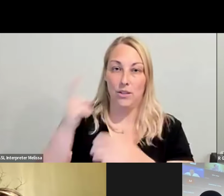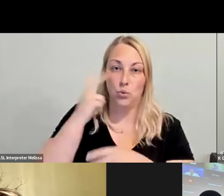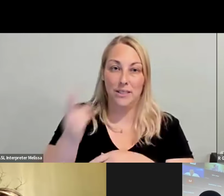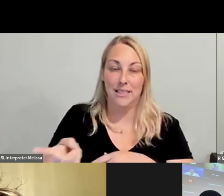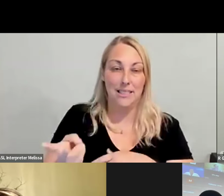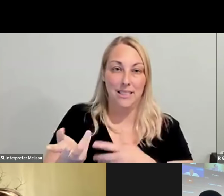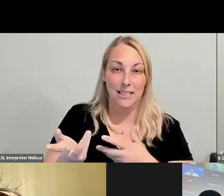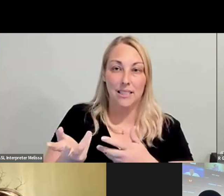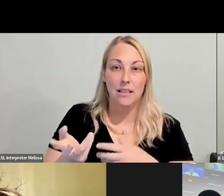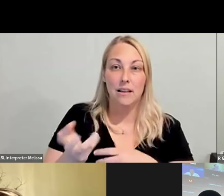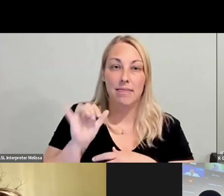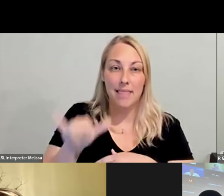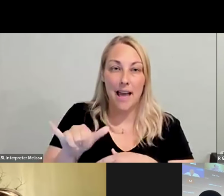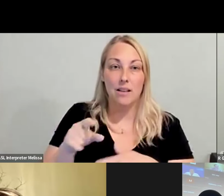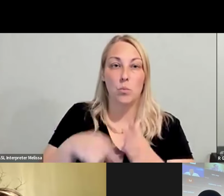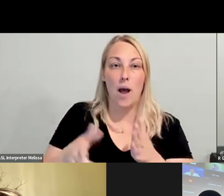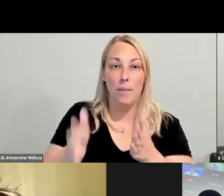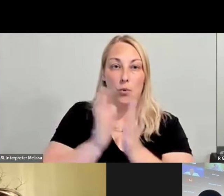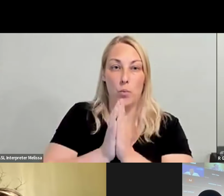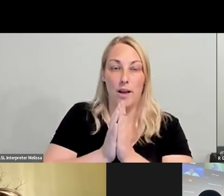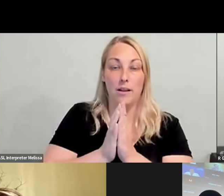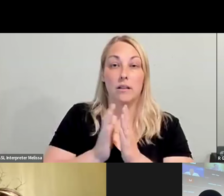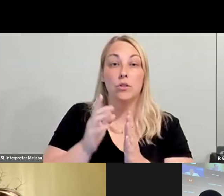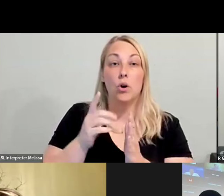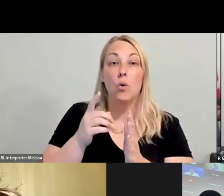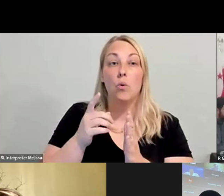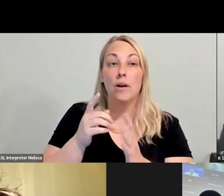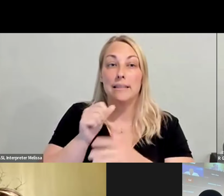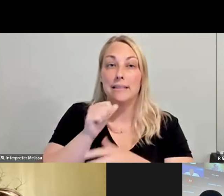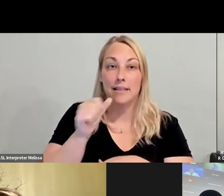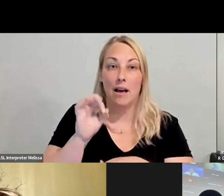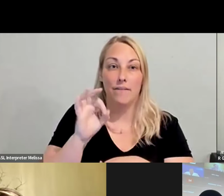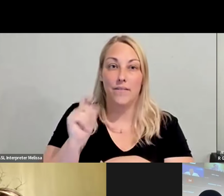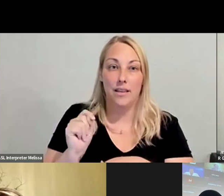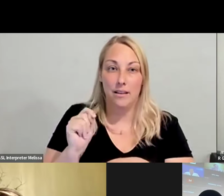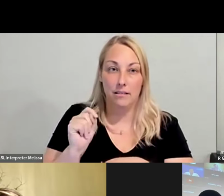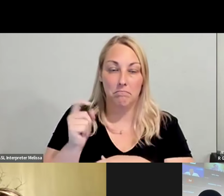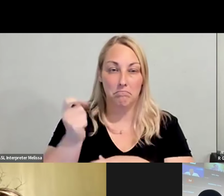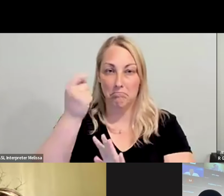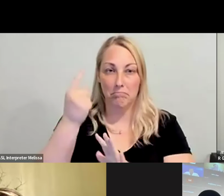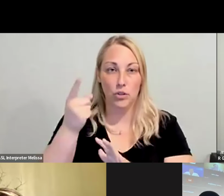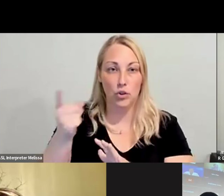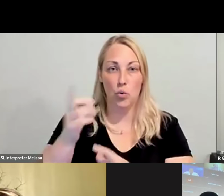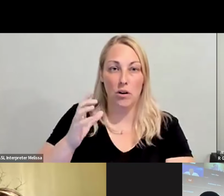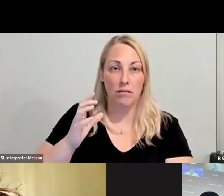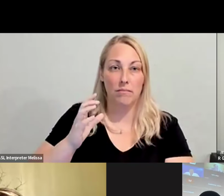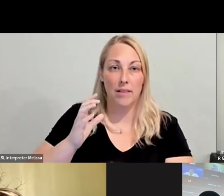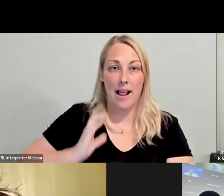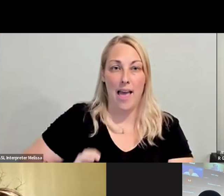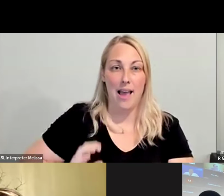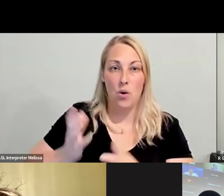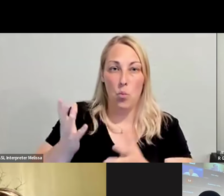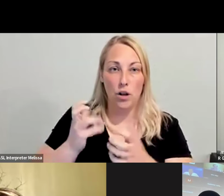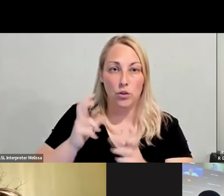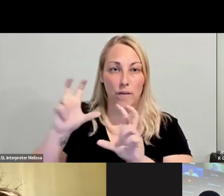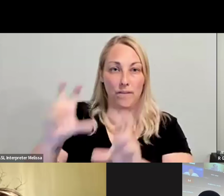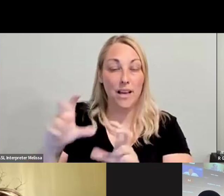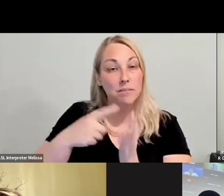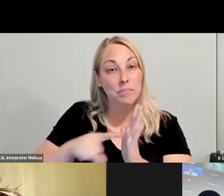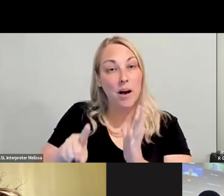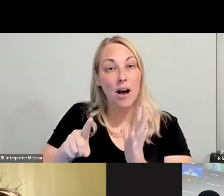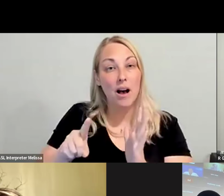is not fit for the space you want to put in right now. We get it. Your client wants to invest. We want to see the paperwork to